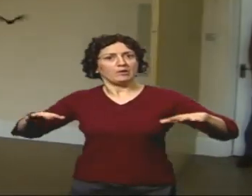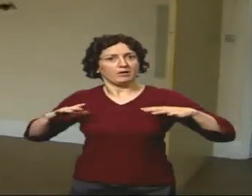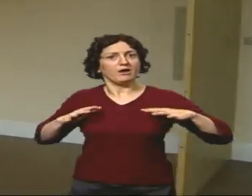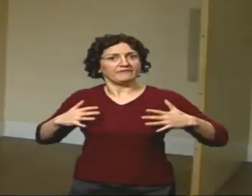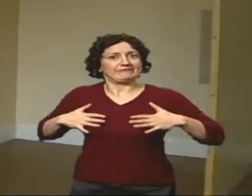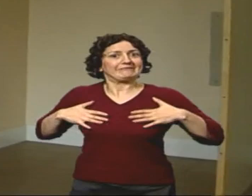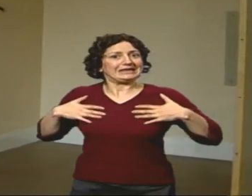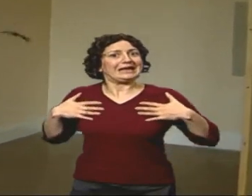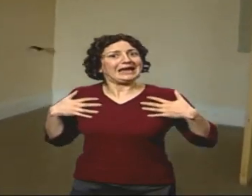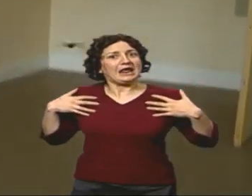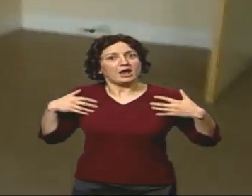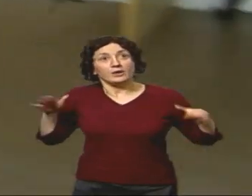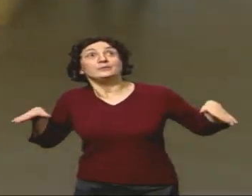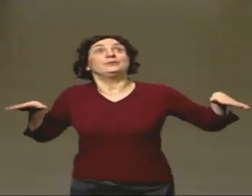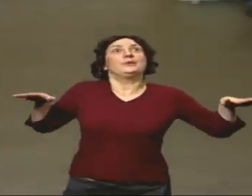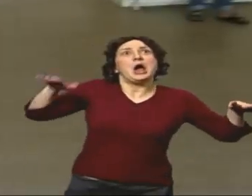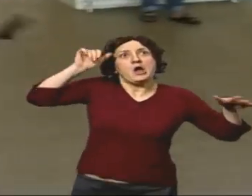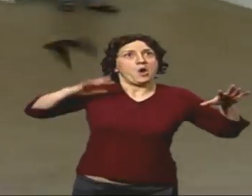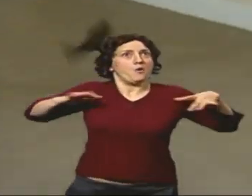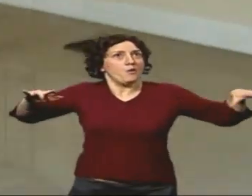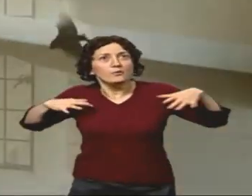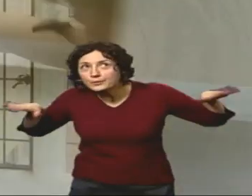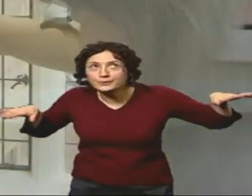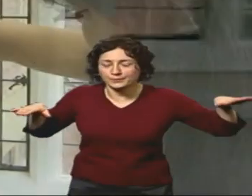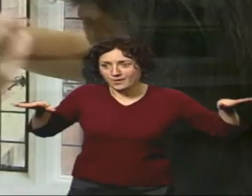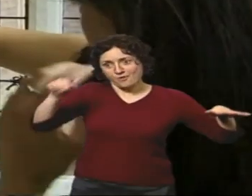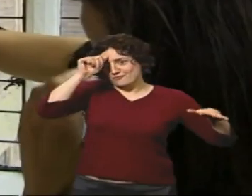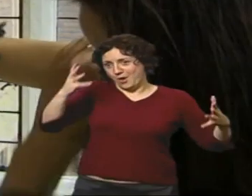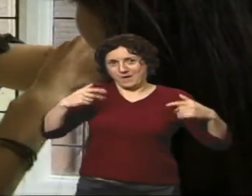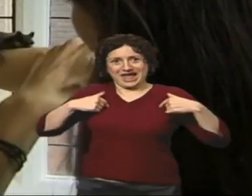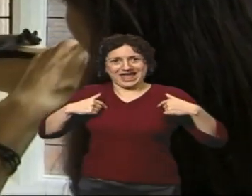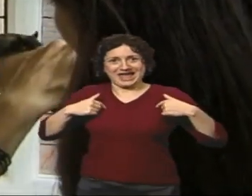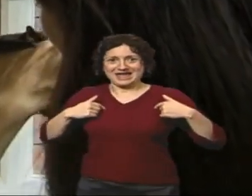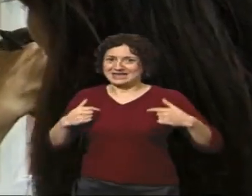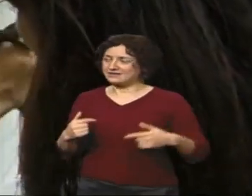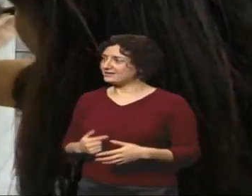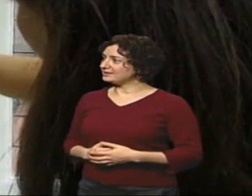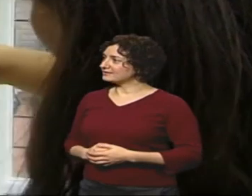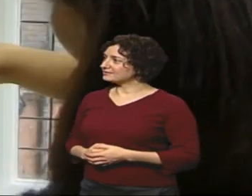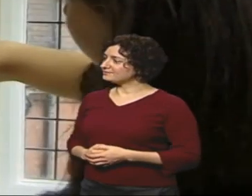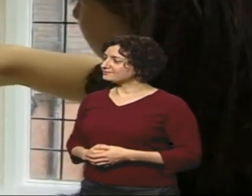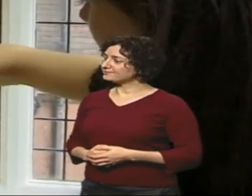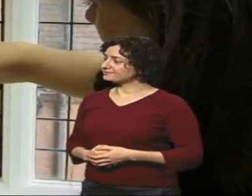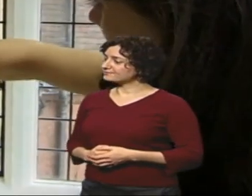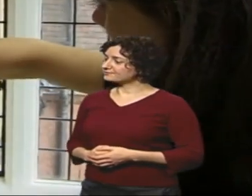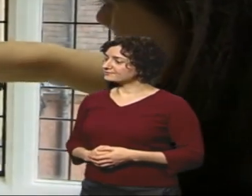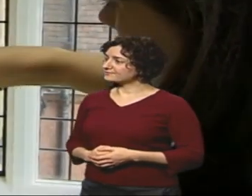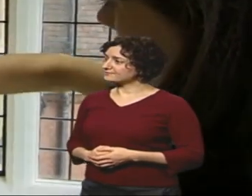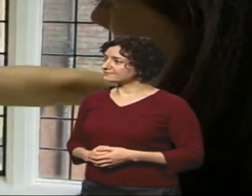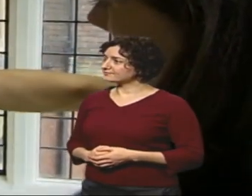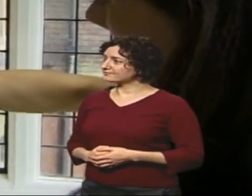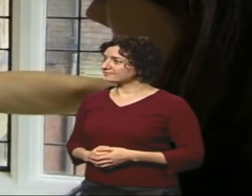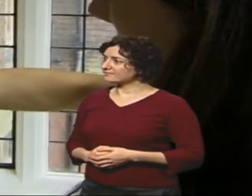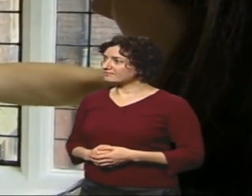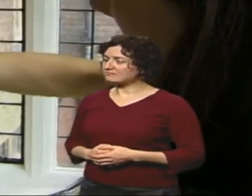ultrasonic frequencies. This allows them to determine their position in relation to other objects and creatures. His original